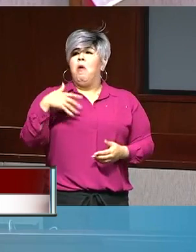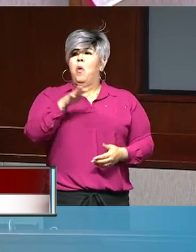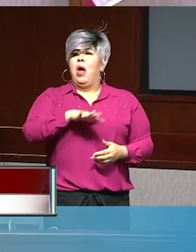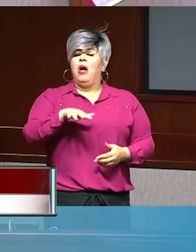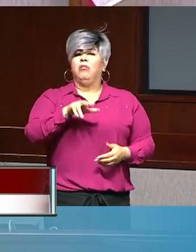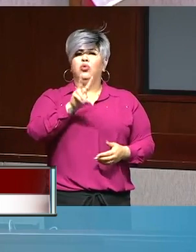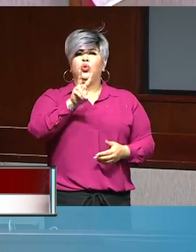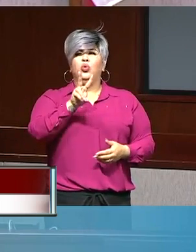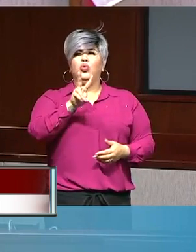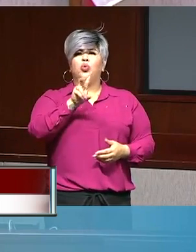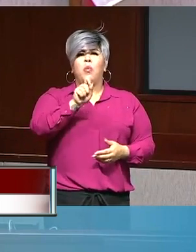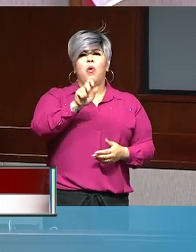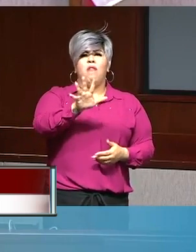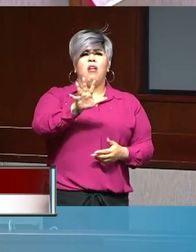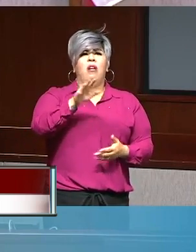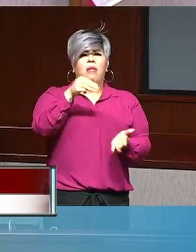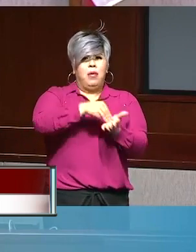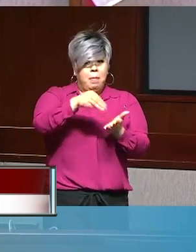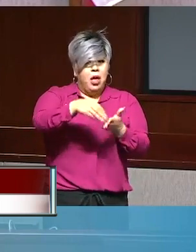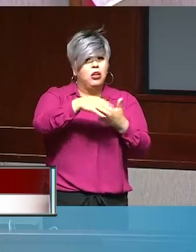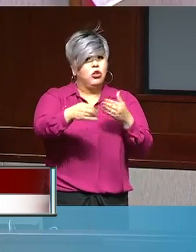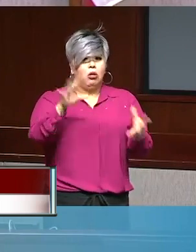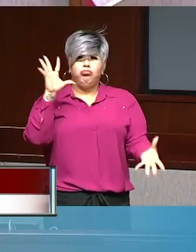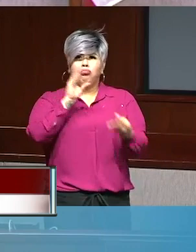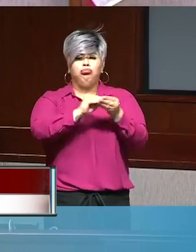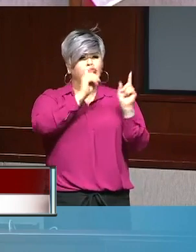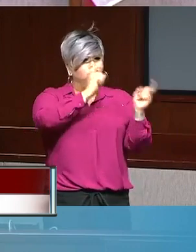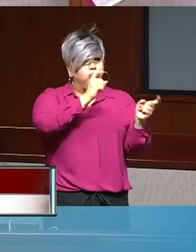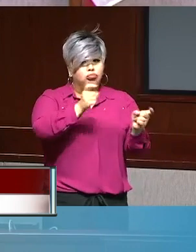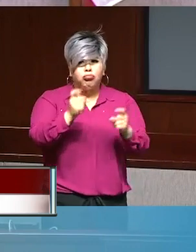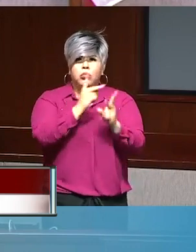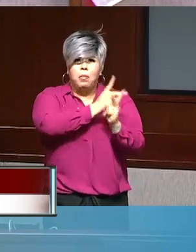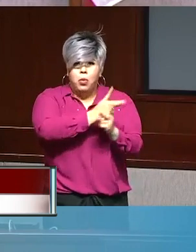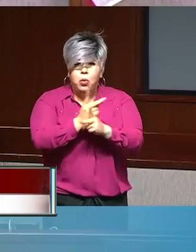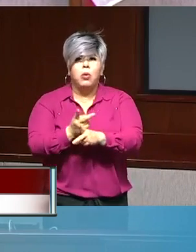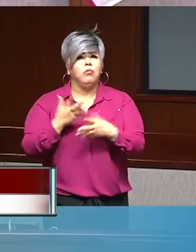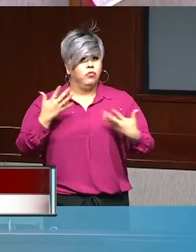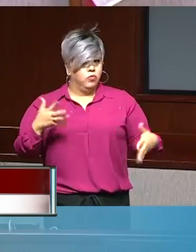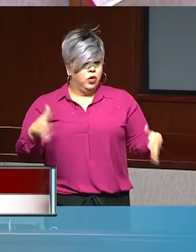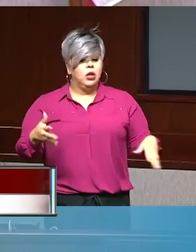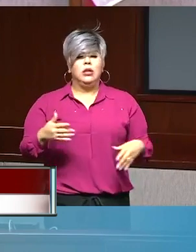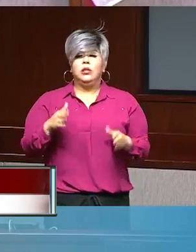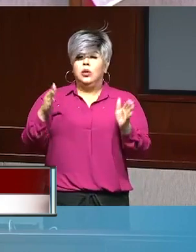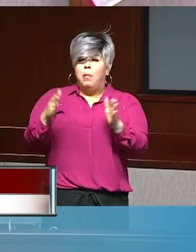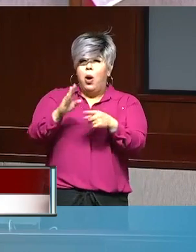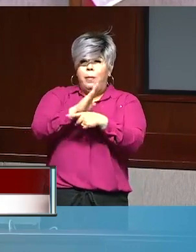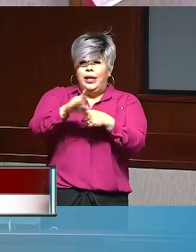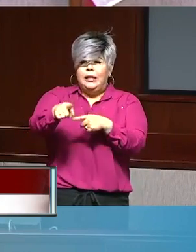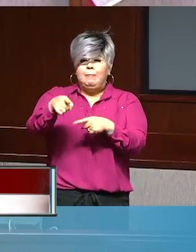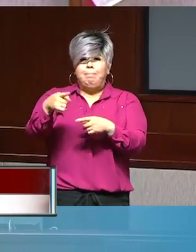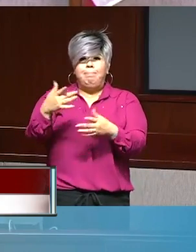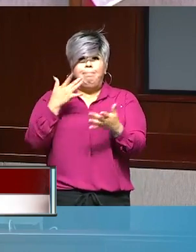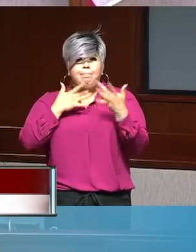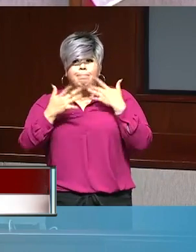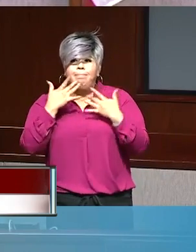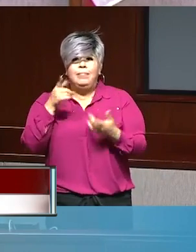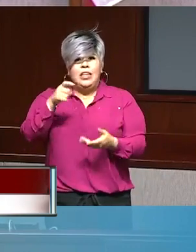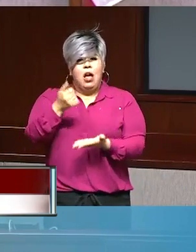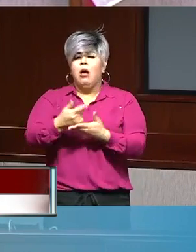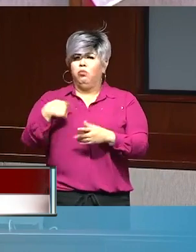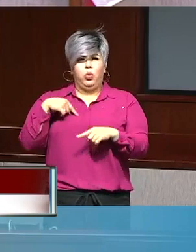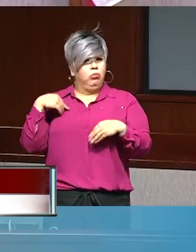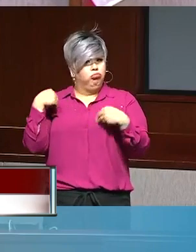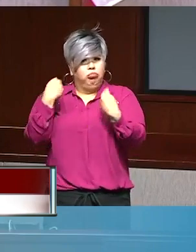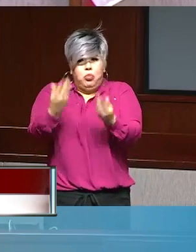$2.5 million today. We're continuing to provide money to small businesses throughout Kern County. This is